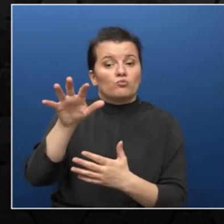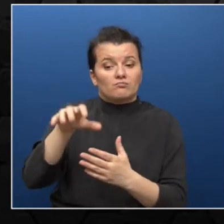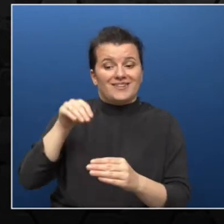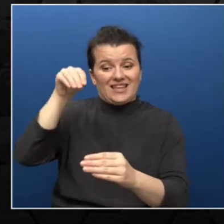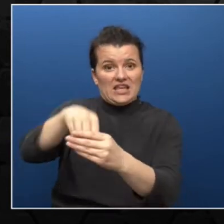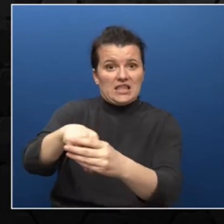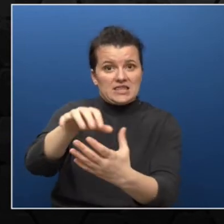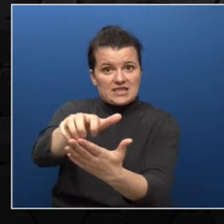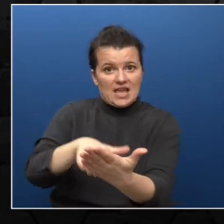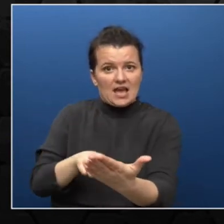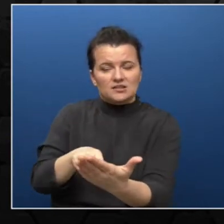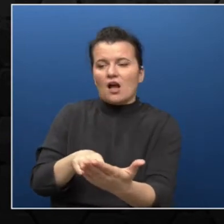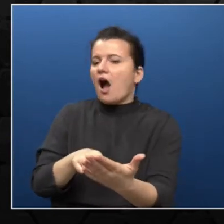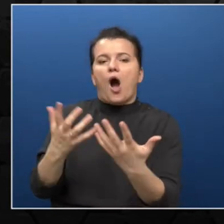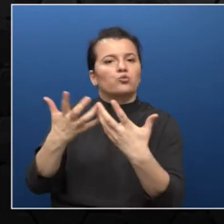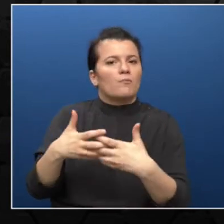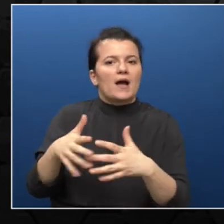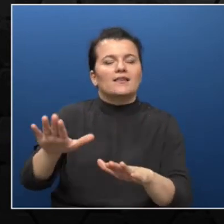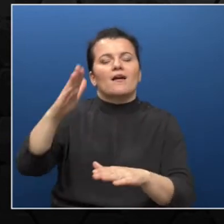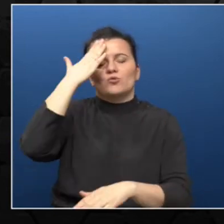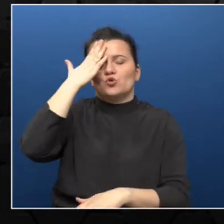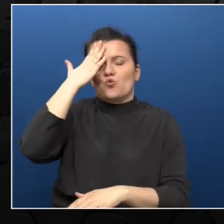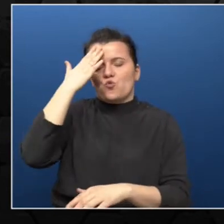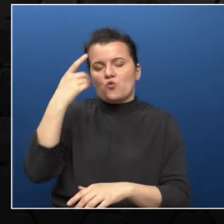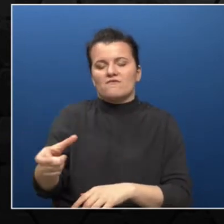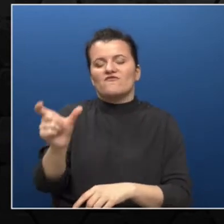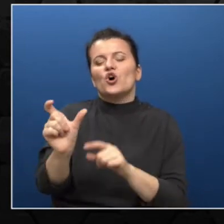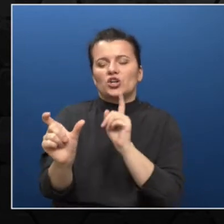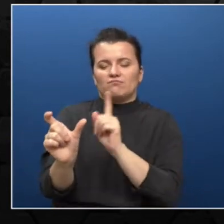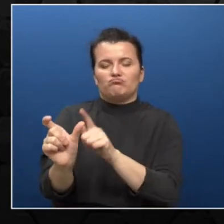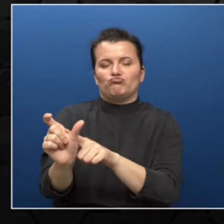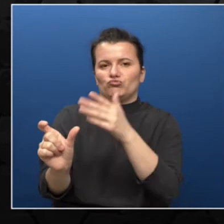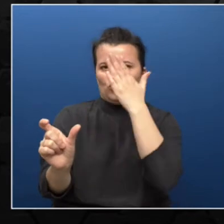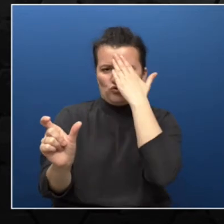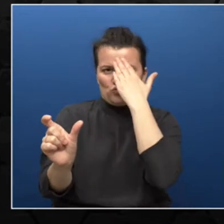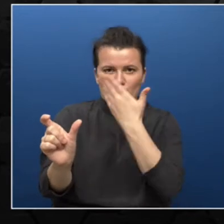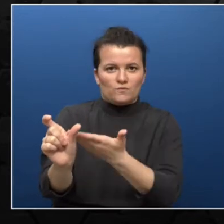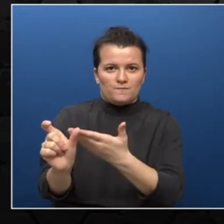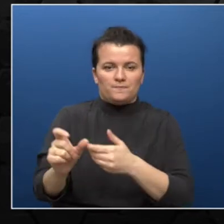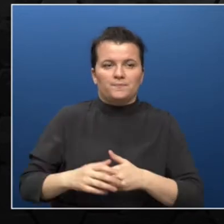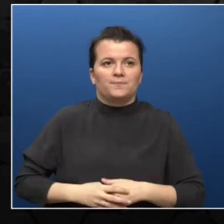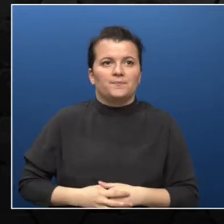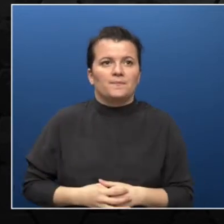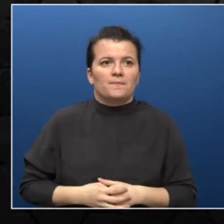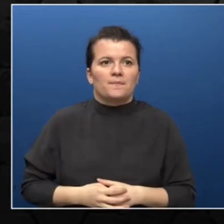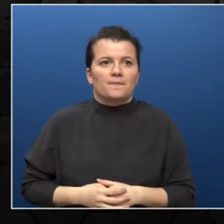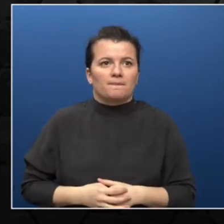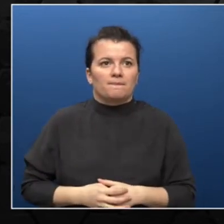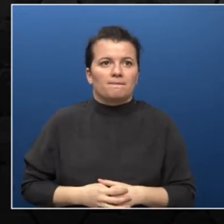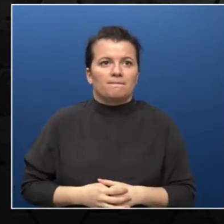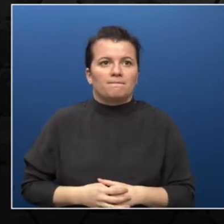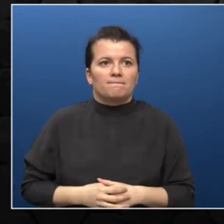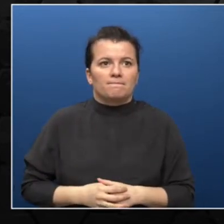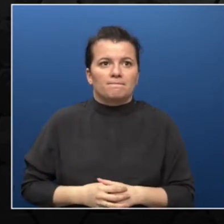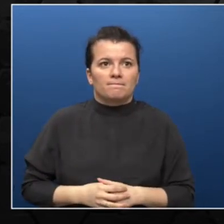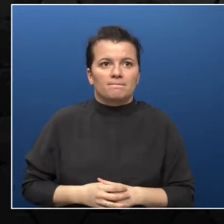that is one of the main features in Azure that I really never saw in sentiment analysis. So even if we